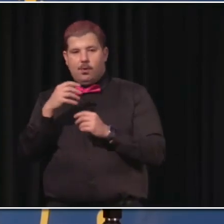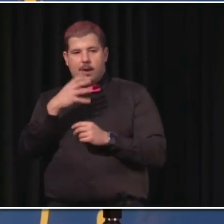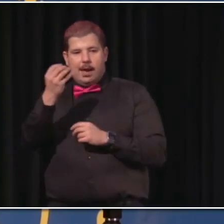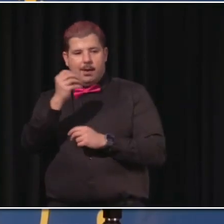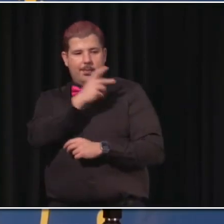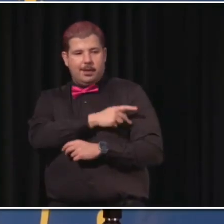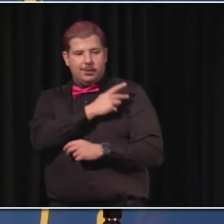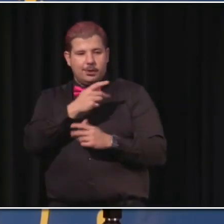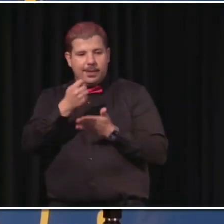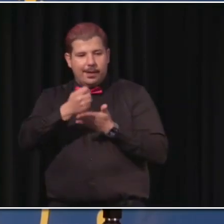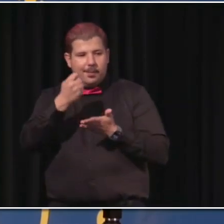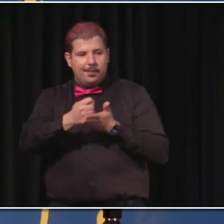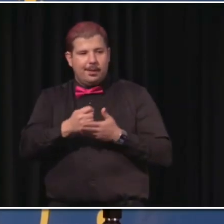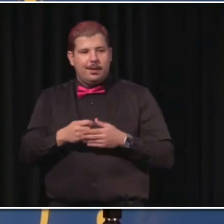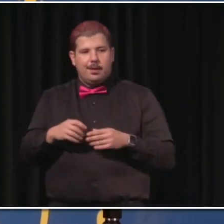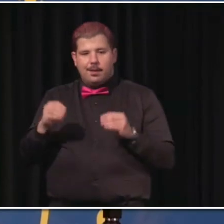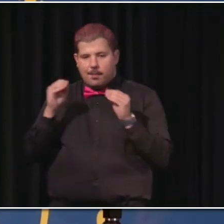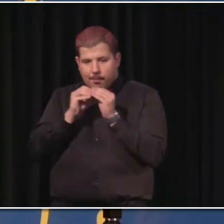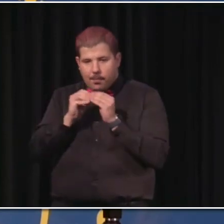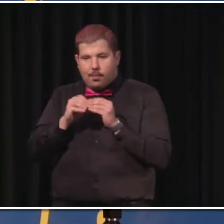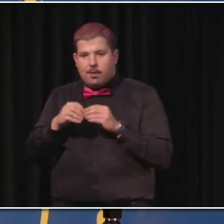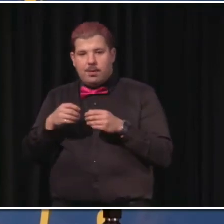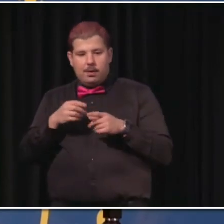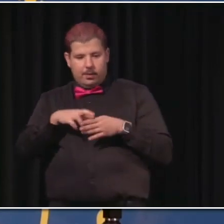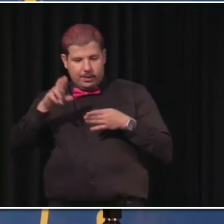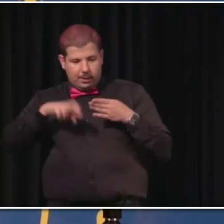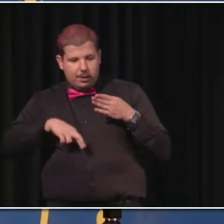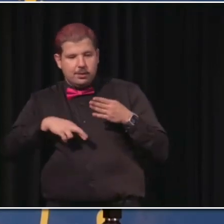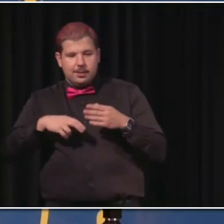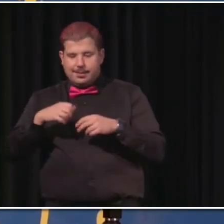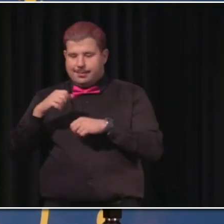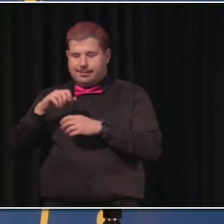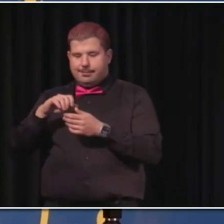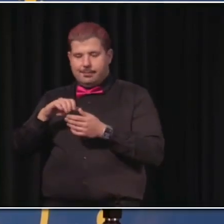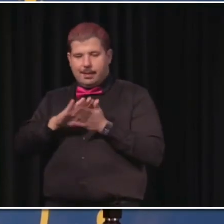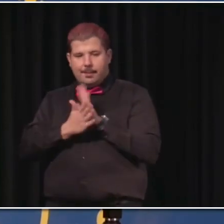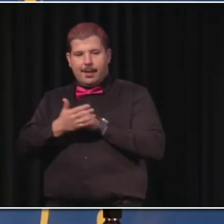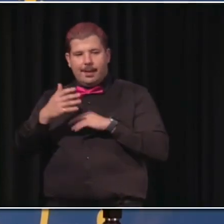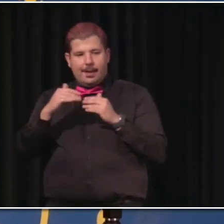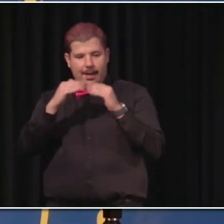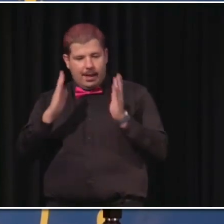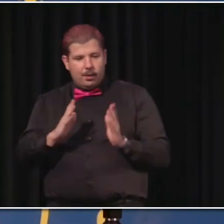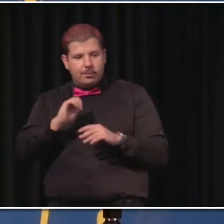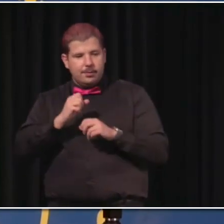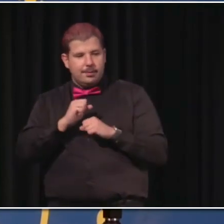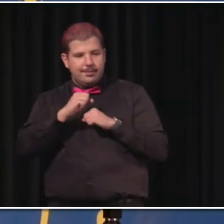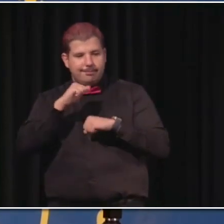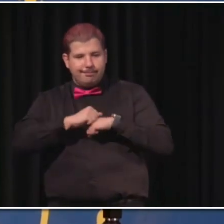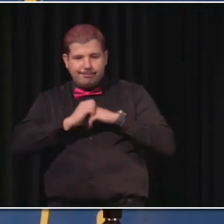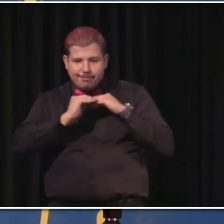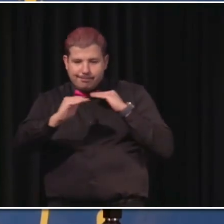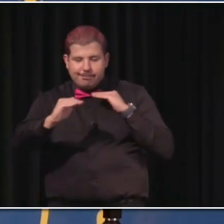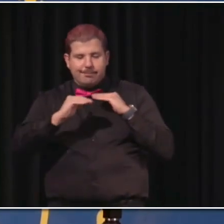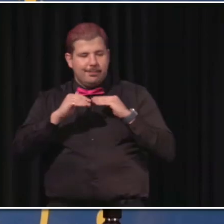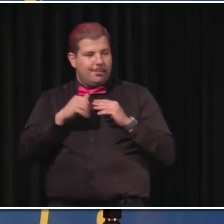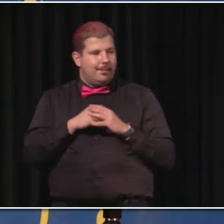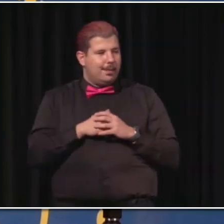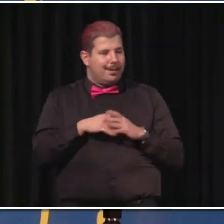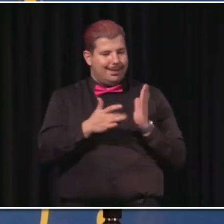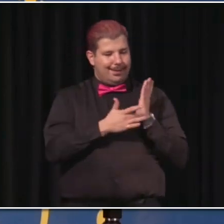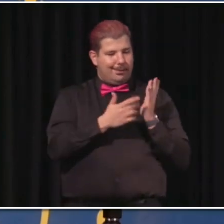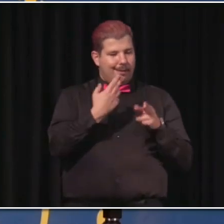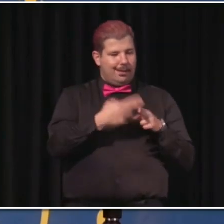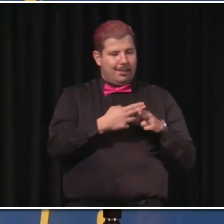to make sure people stay housed and stable instead of homeless. The technical name